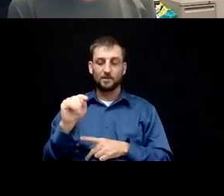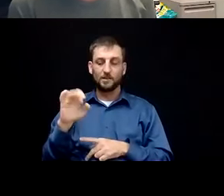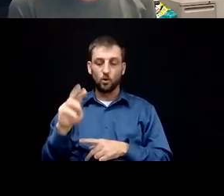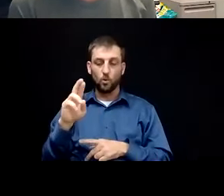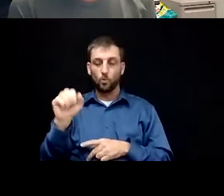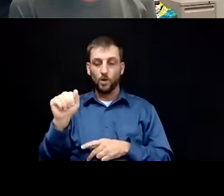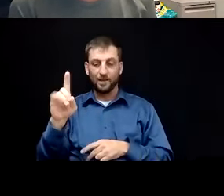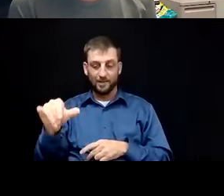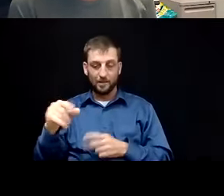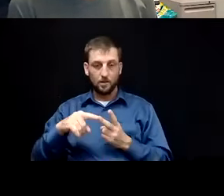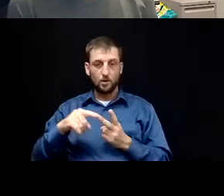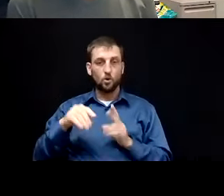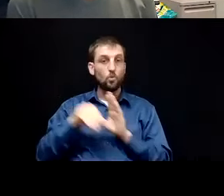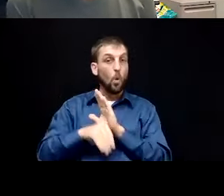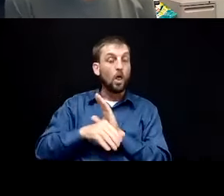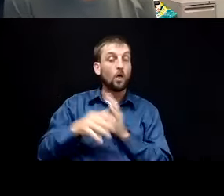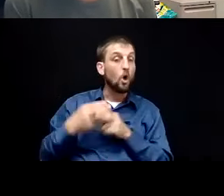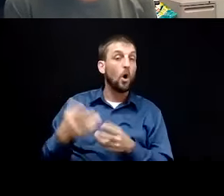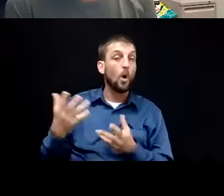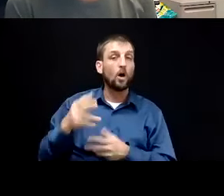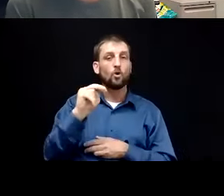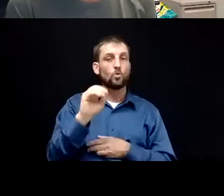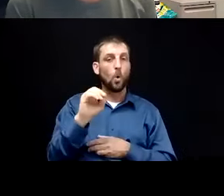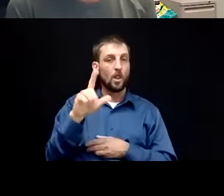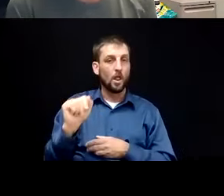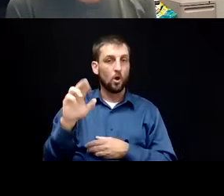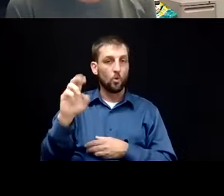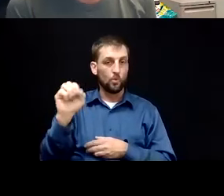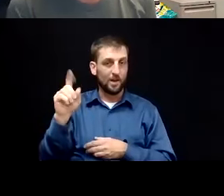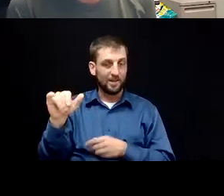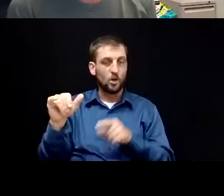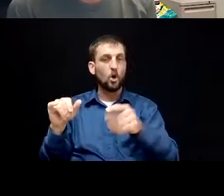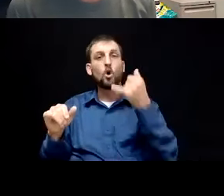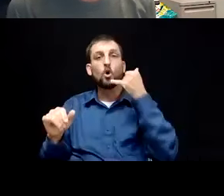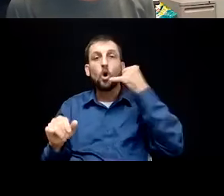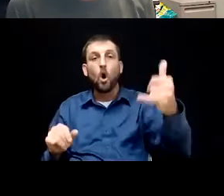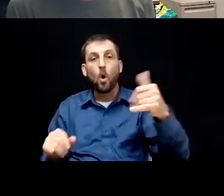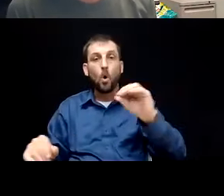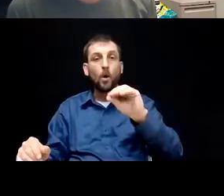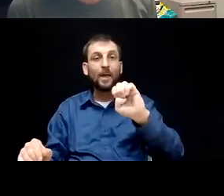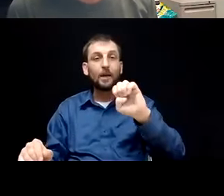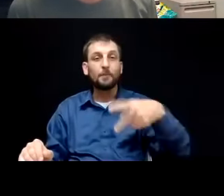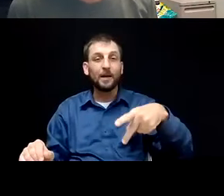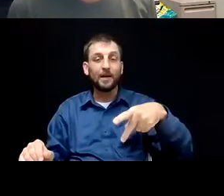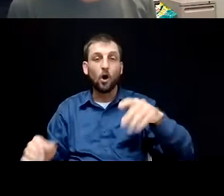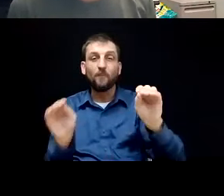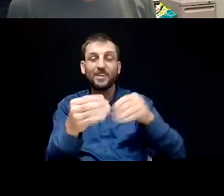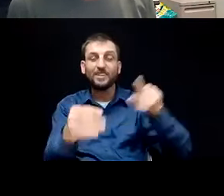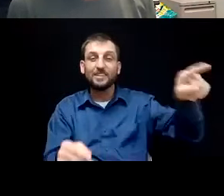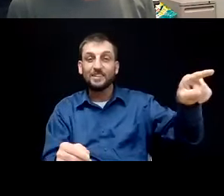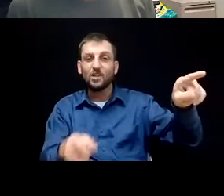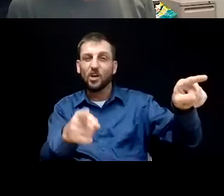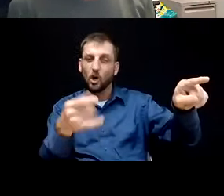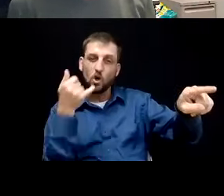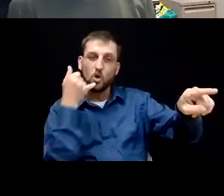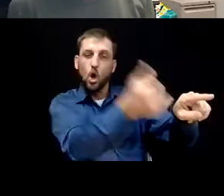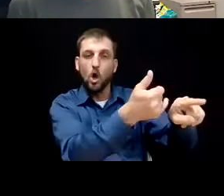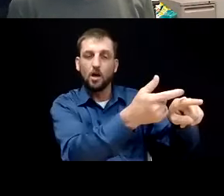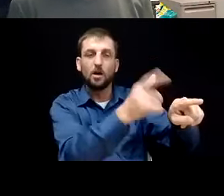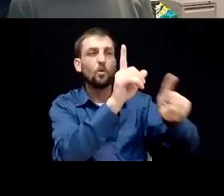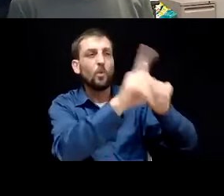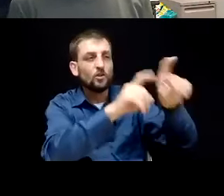that's NOLA Ready. Call your Office of Emergency Preparedness and ask them